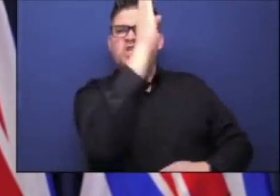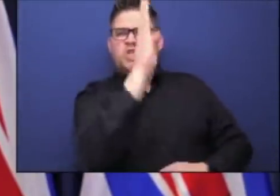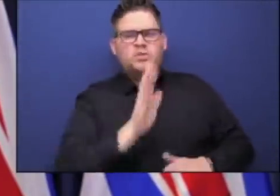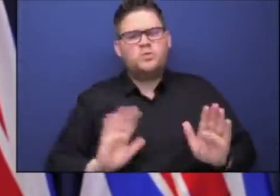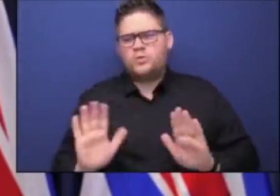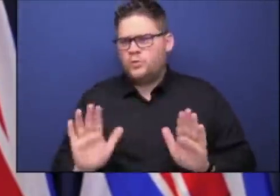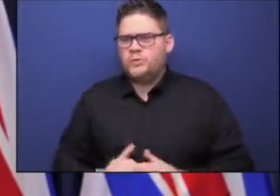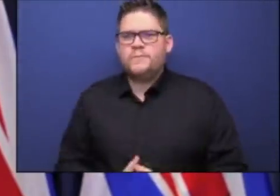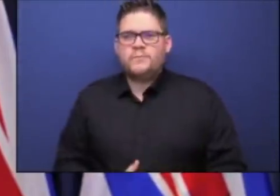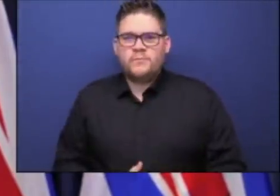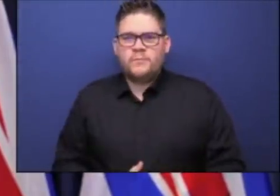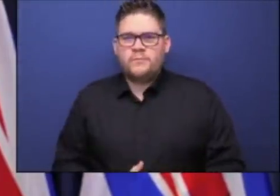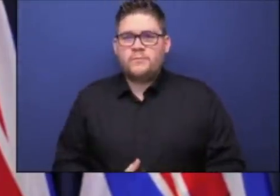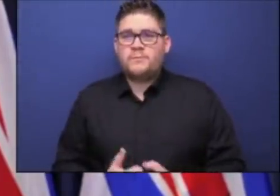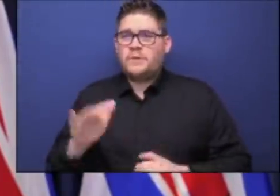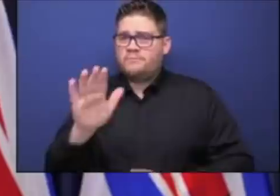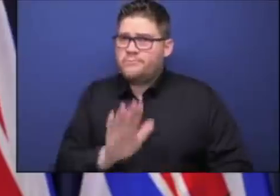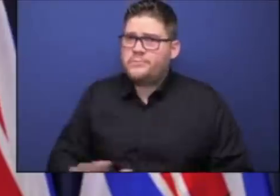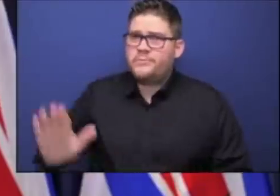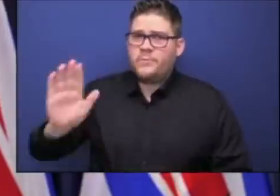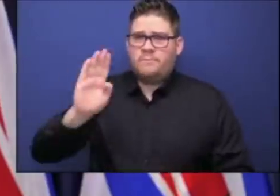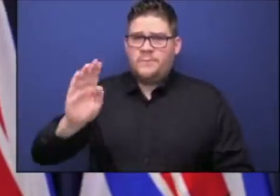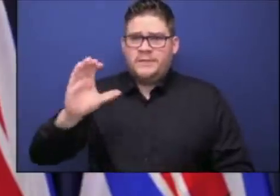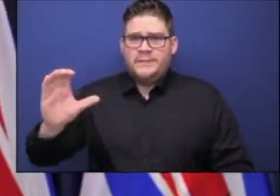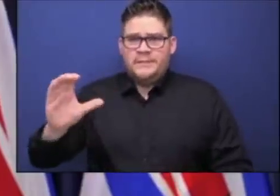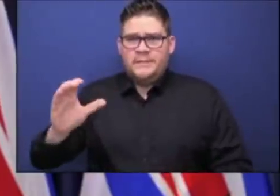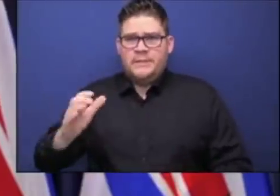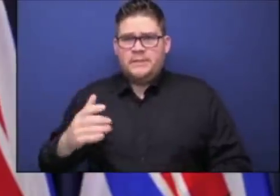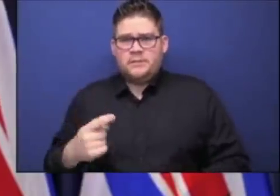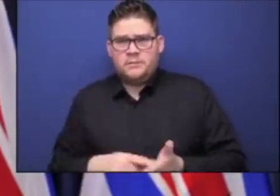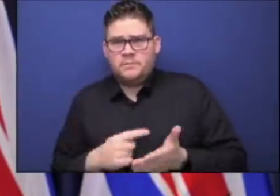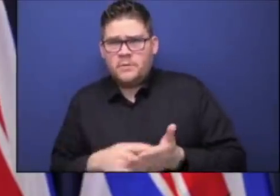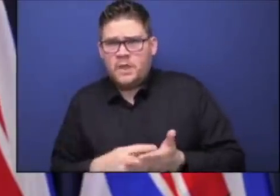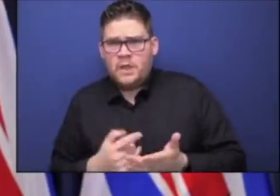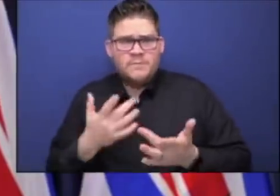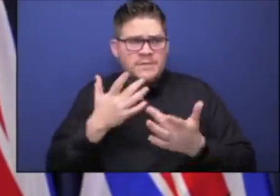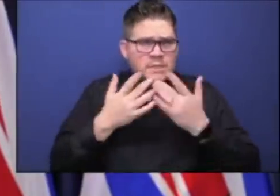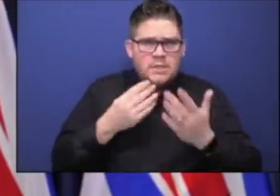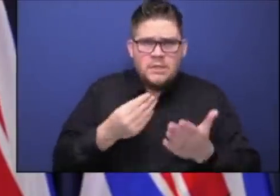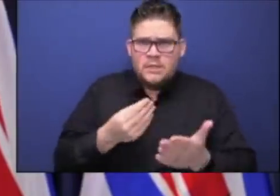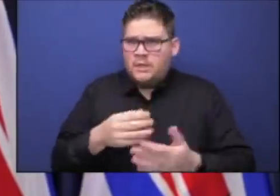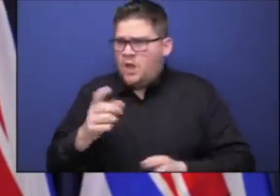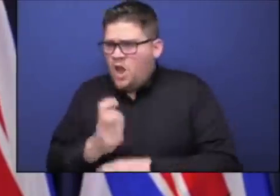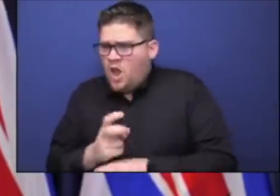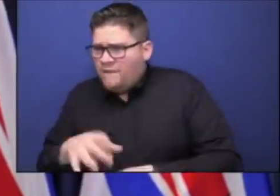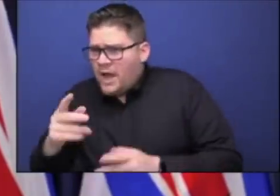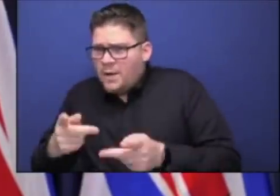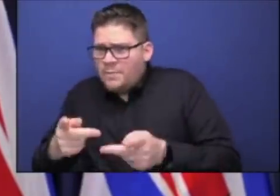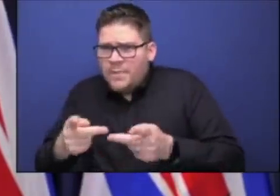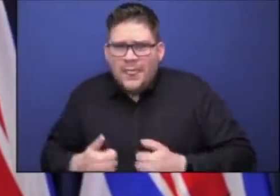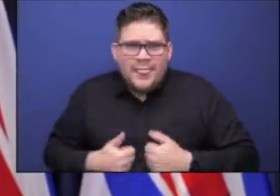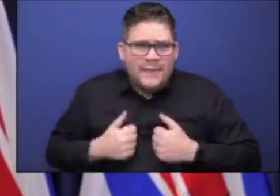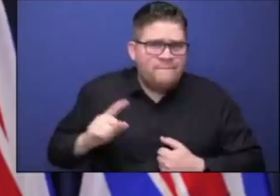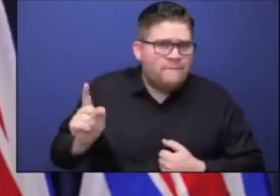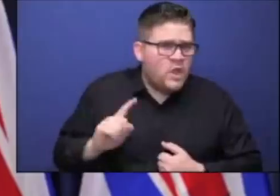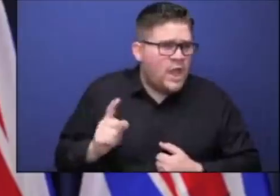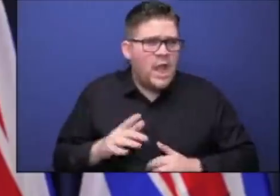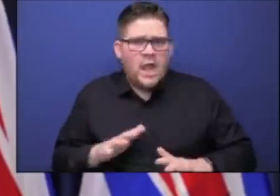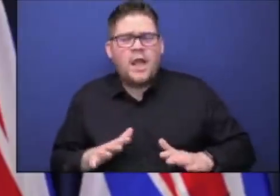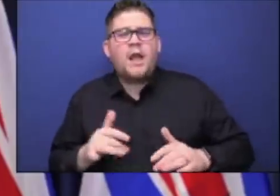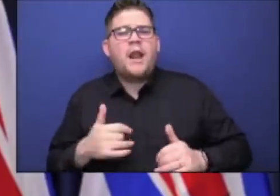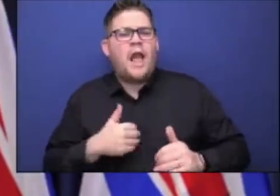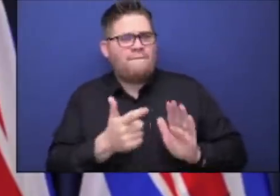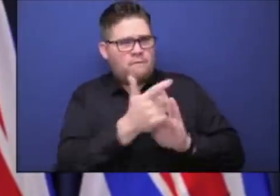make sure people can stay in their homes. So what we're doing is we're strengthening the law to stop rent evictions. This